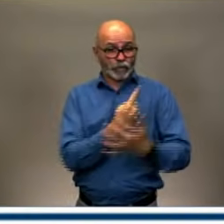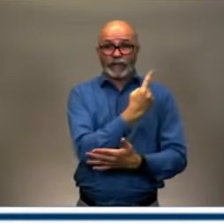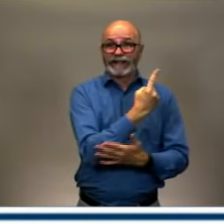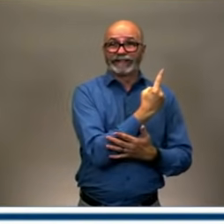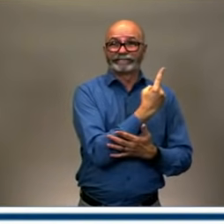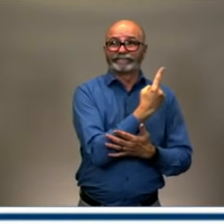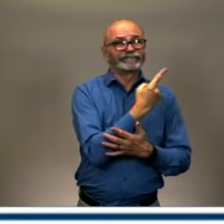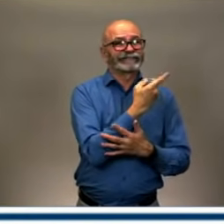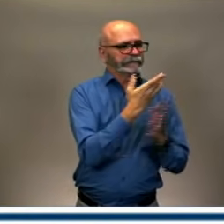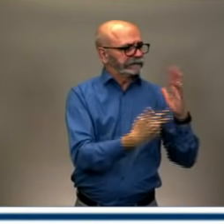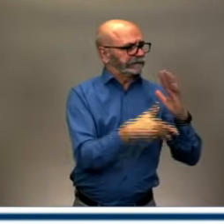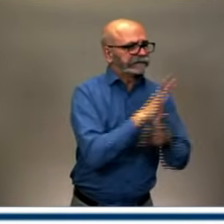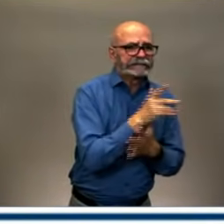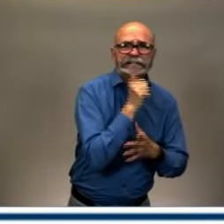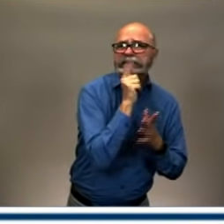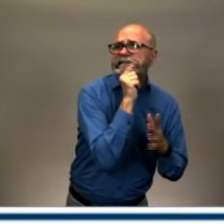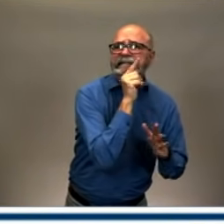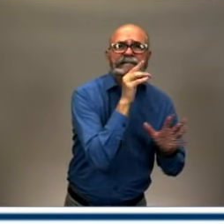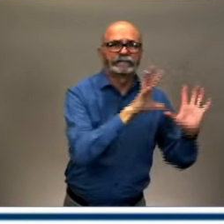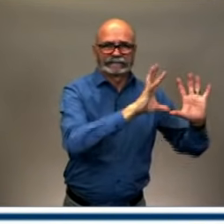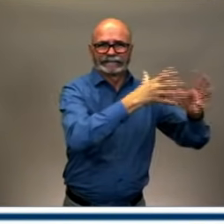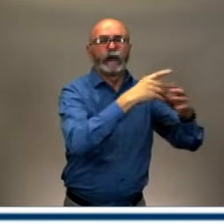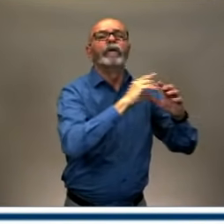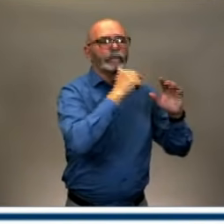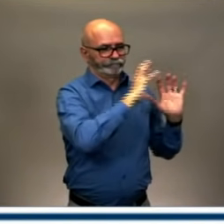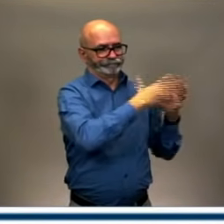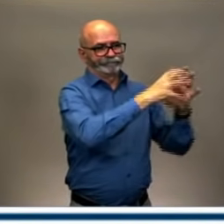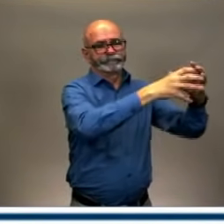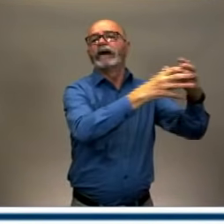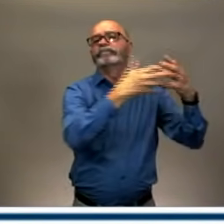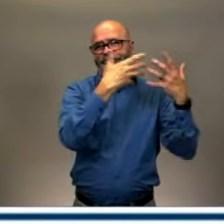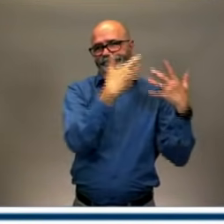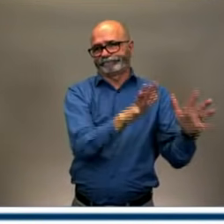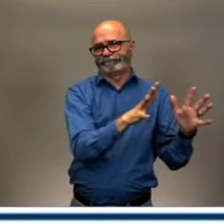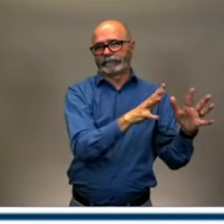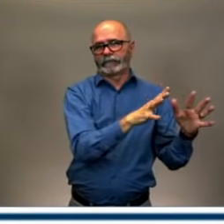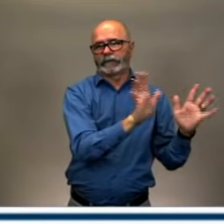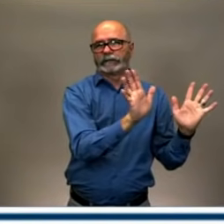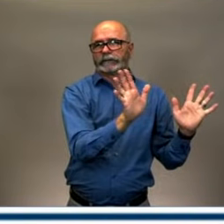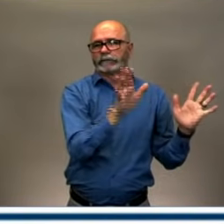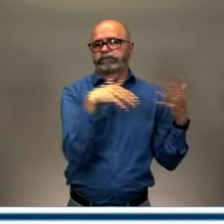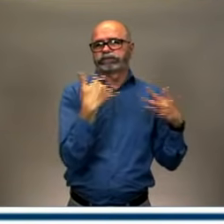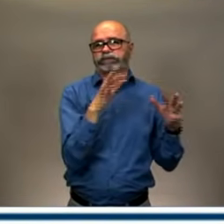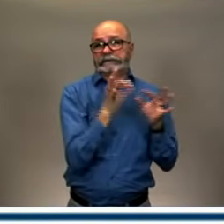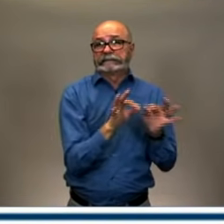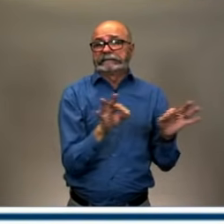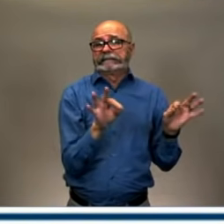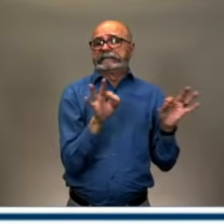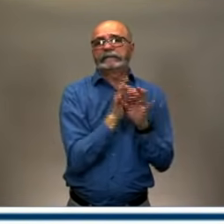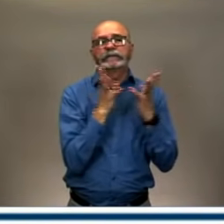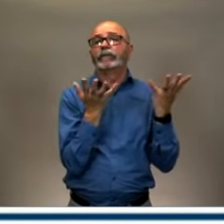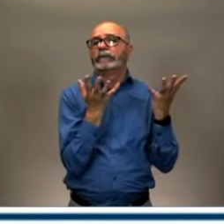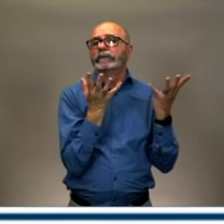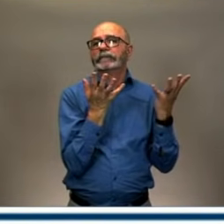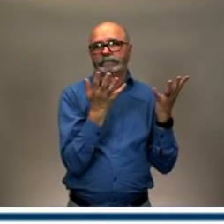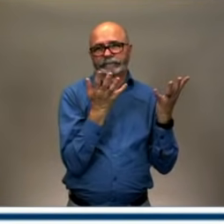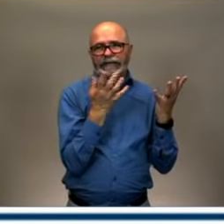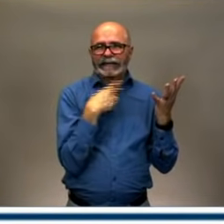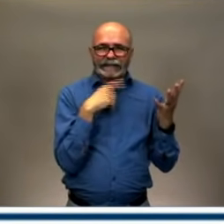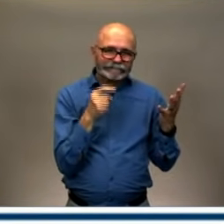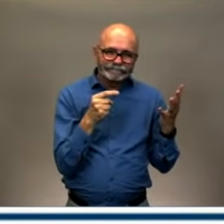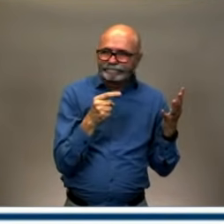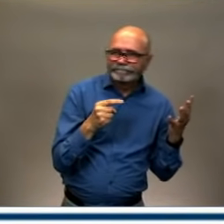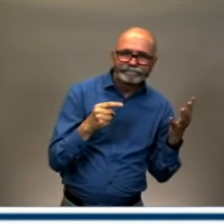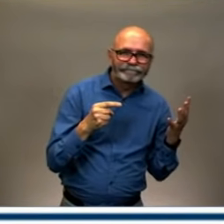as an objective, but a key objective we also have is to prototype and